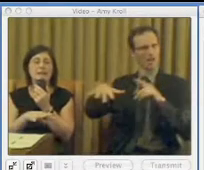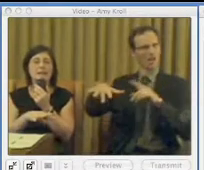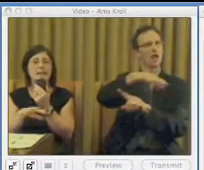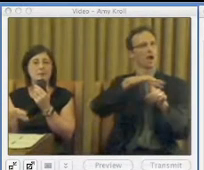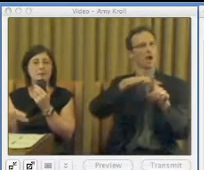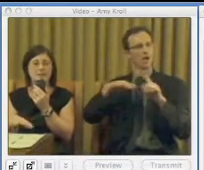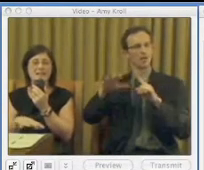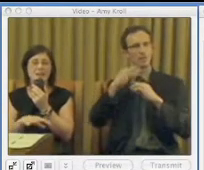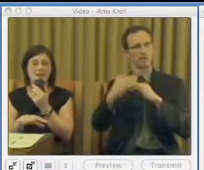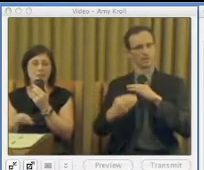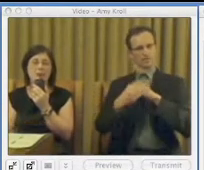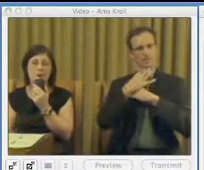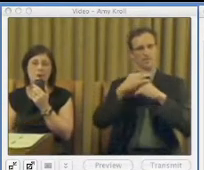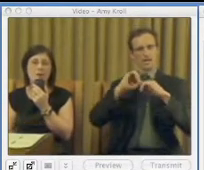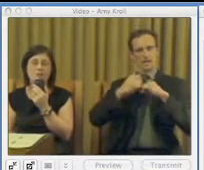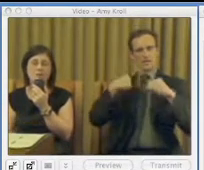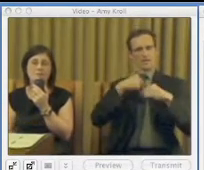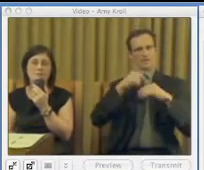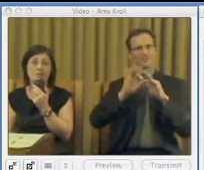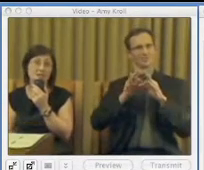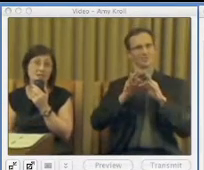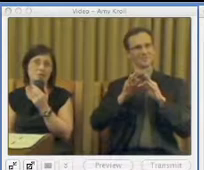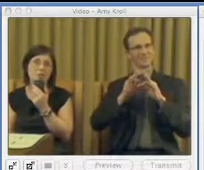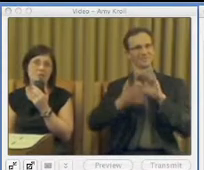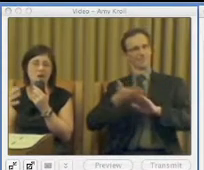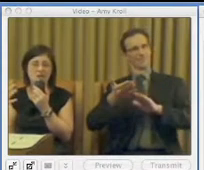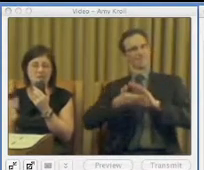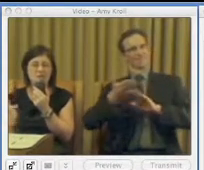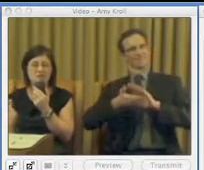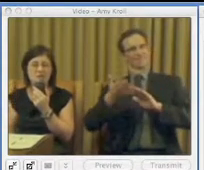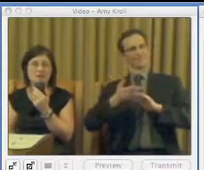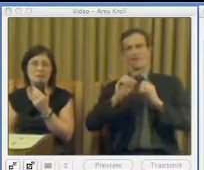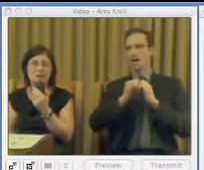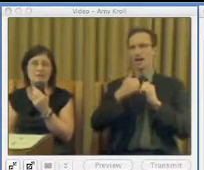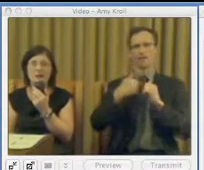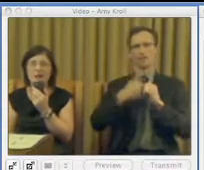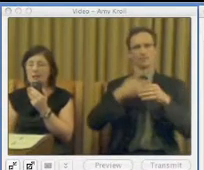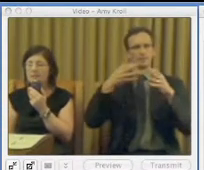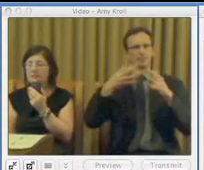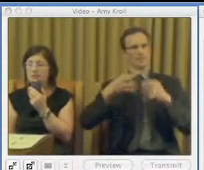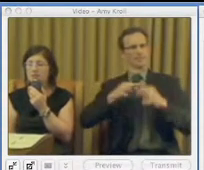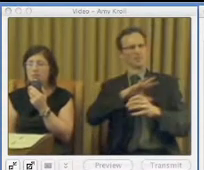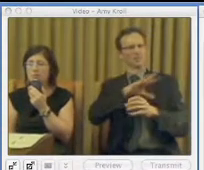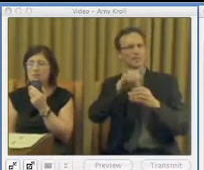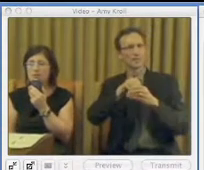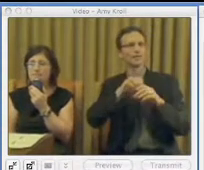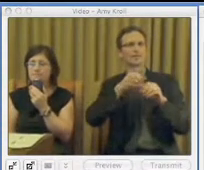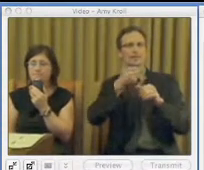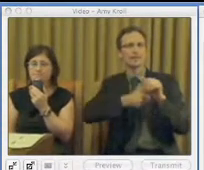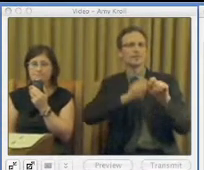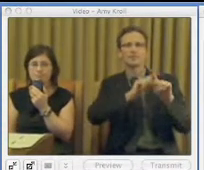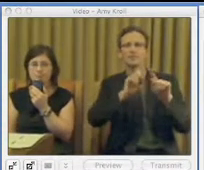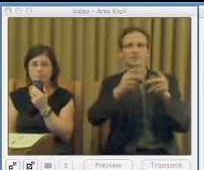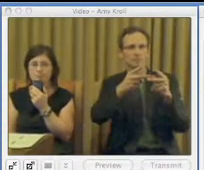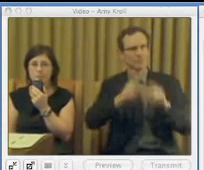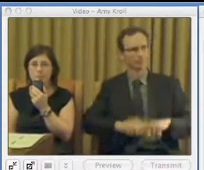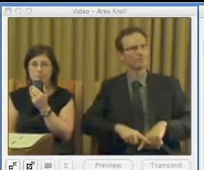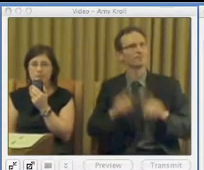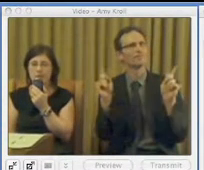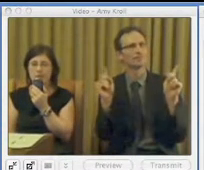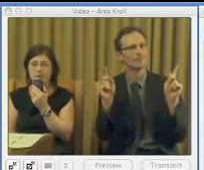And all of this stuff influences the way that we work as interpreters and the kinds of decisions that we have to make as